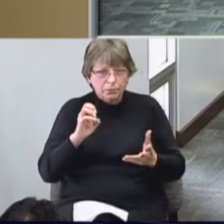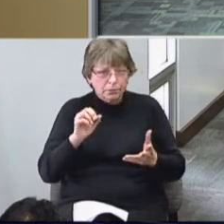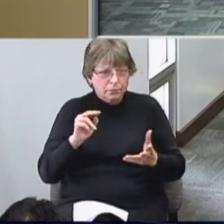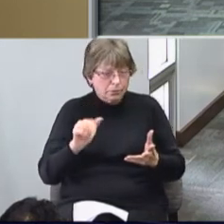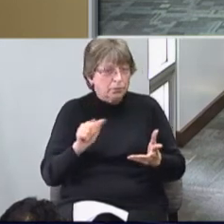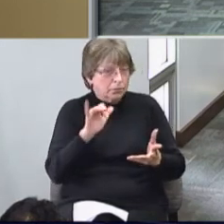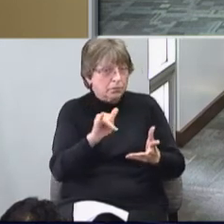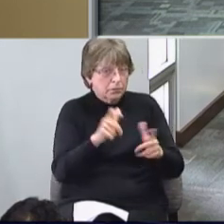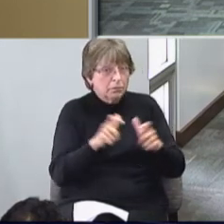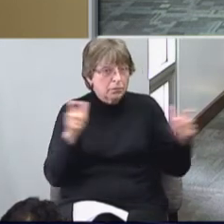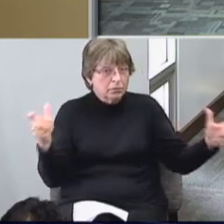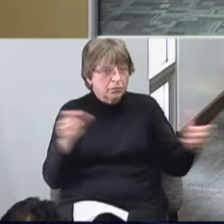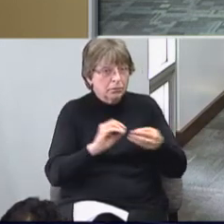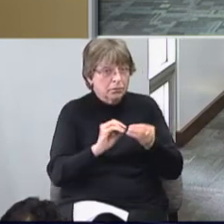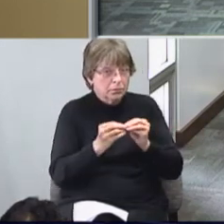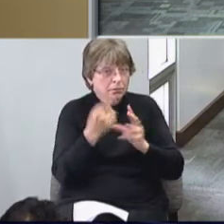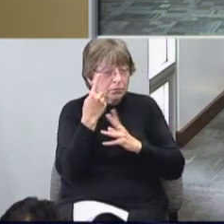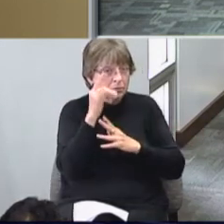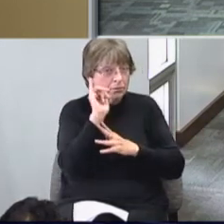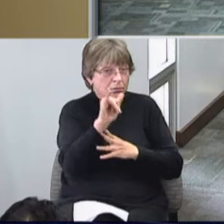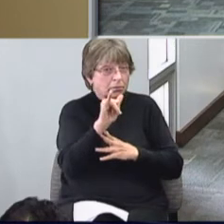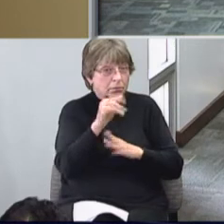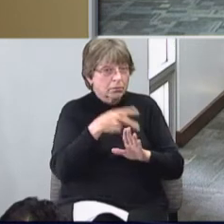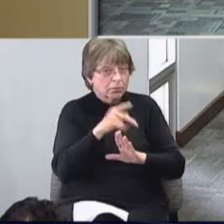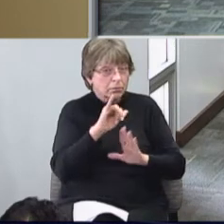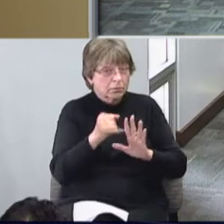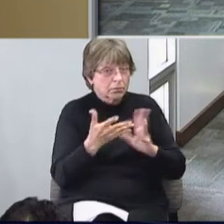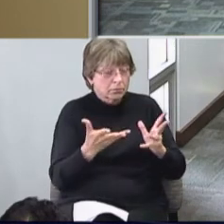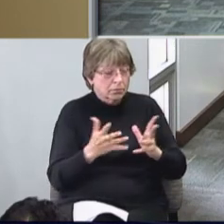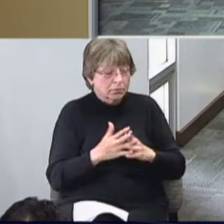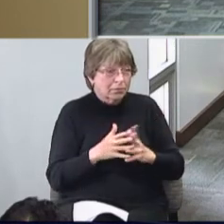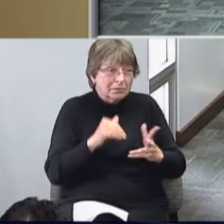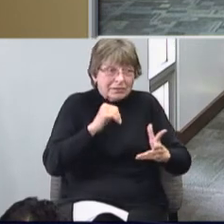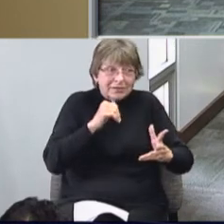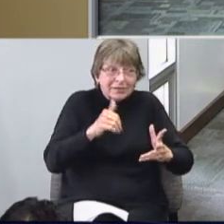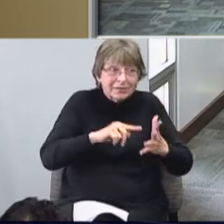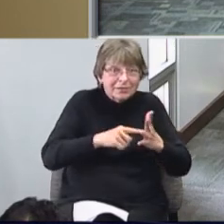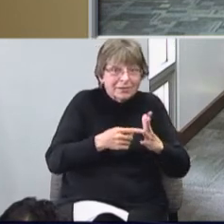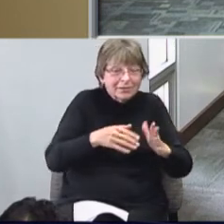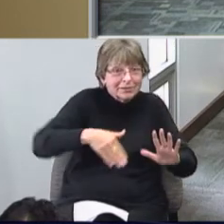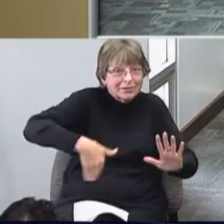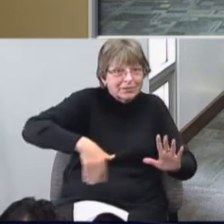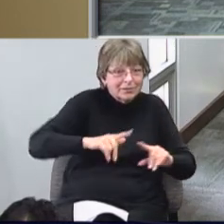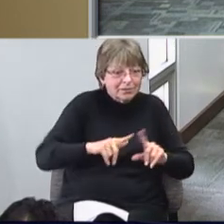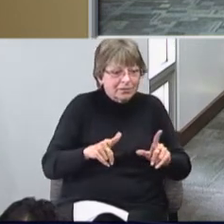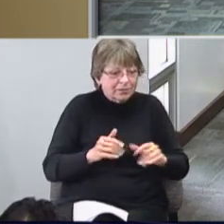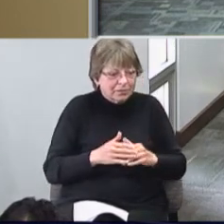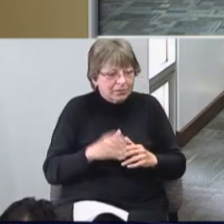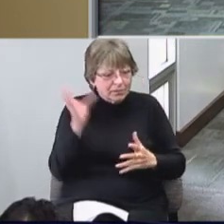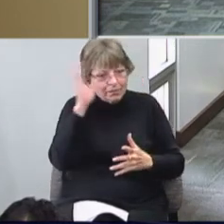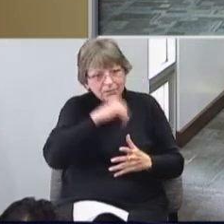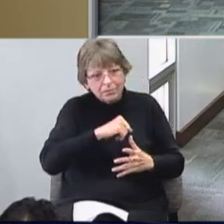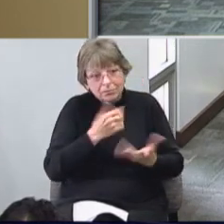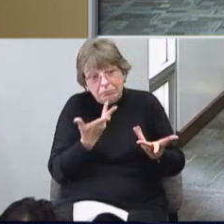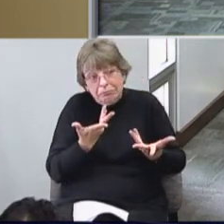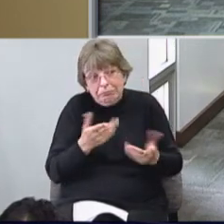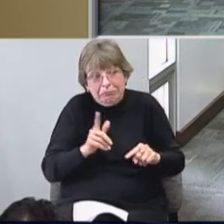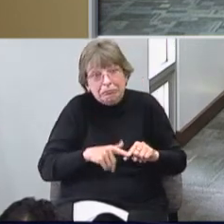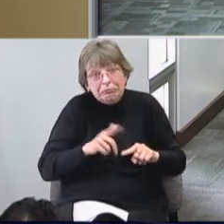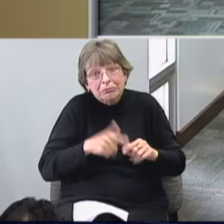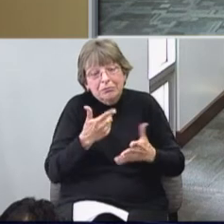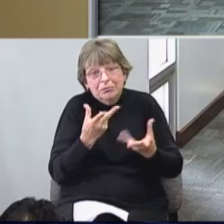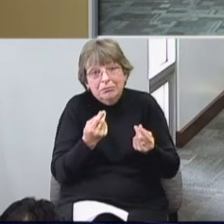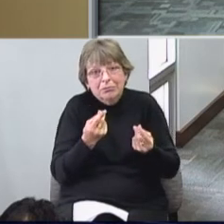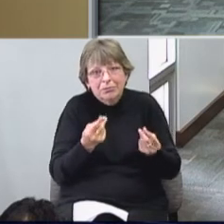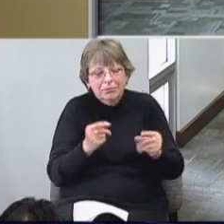bigger number for that project. Not in play, but we intend to. Well, I guess it depends on what you want to do, but we intend to